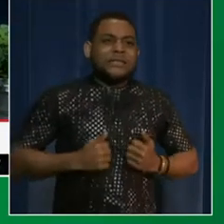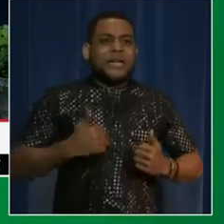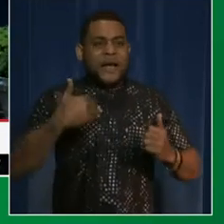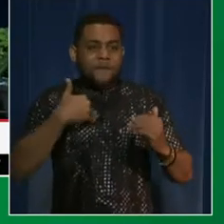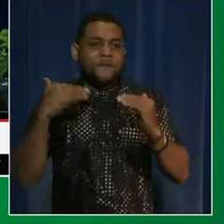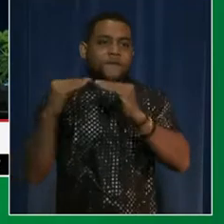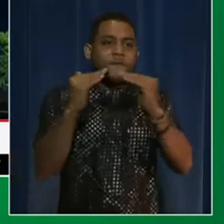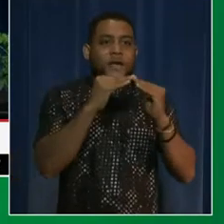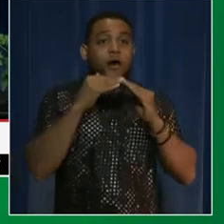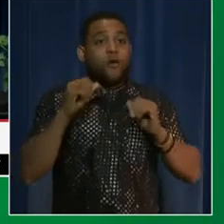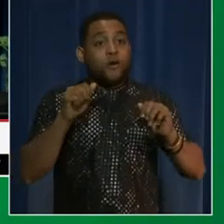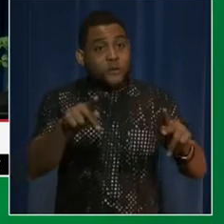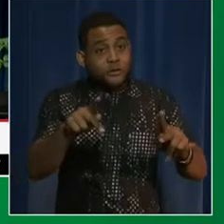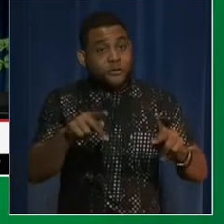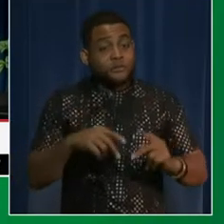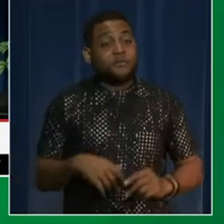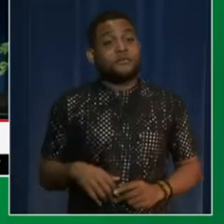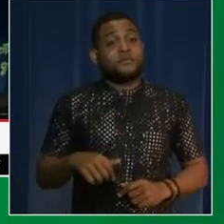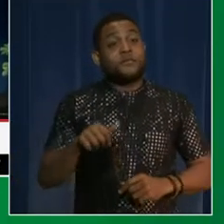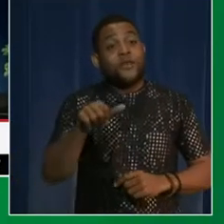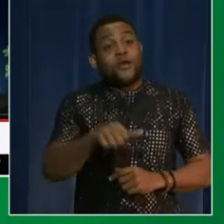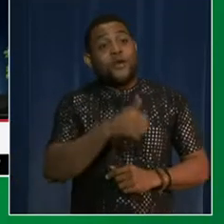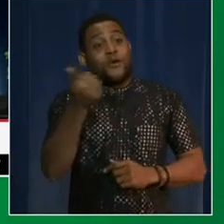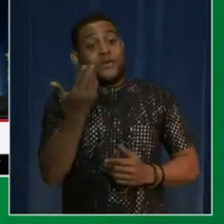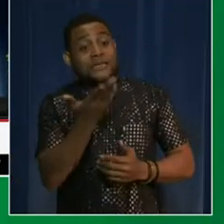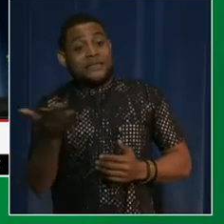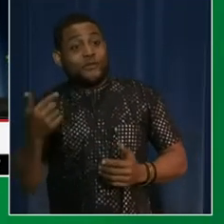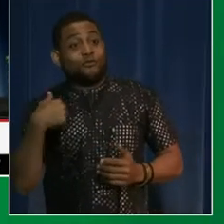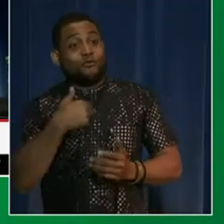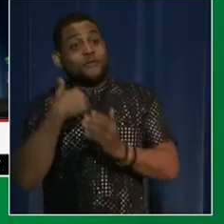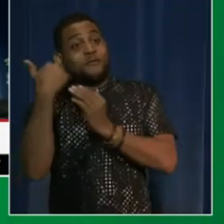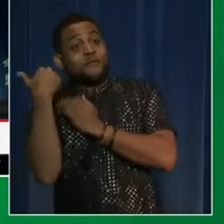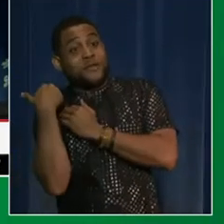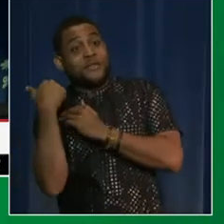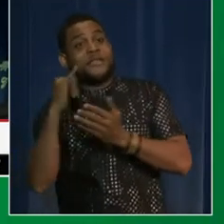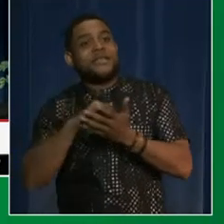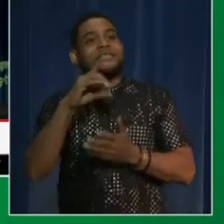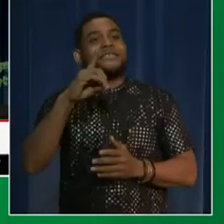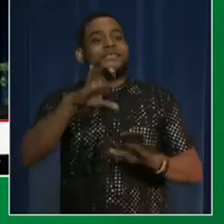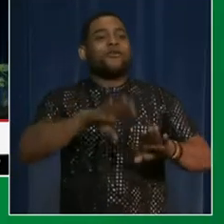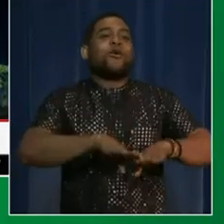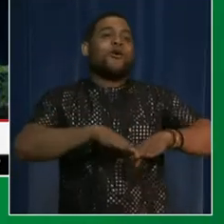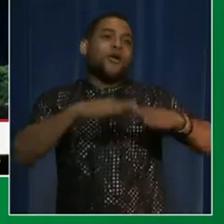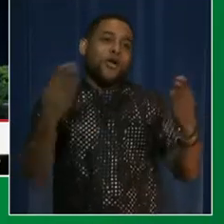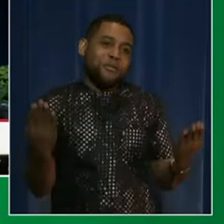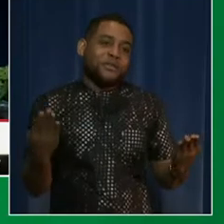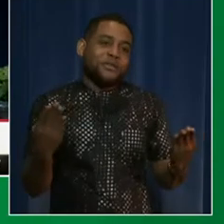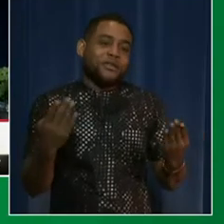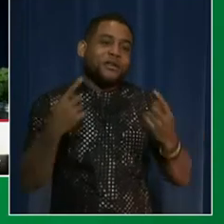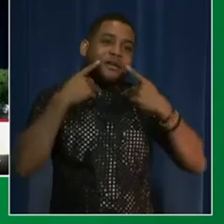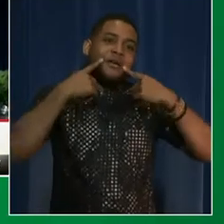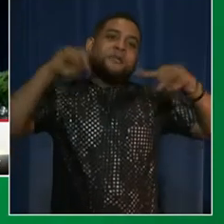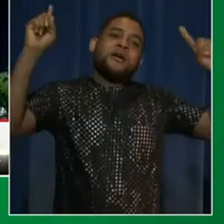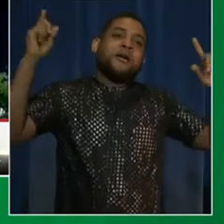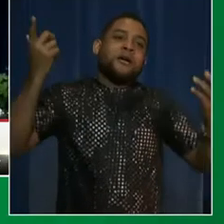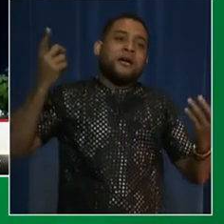are ambassadors for afterwards, is that DC is open. So by a show of hands, how many people have been in the office this